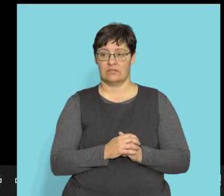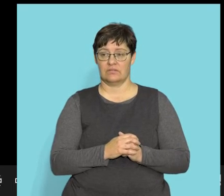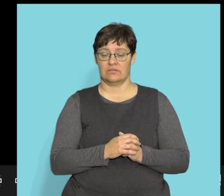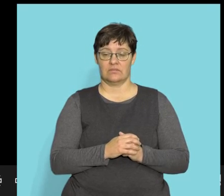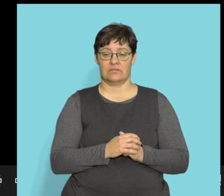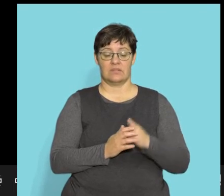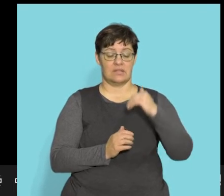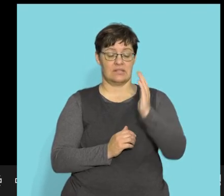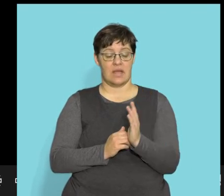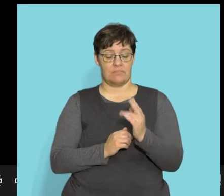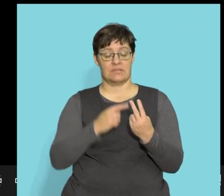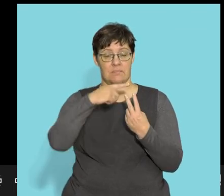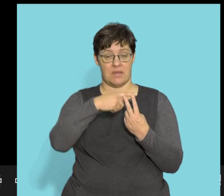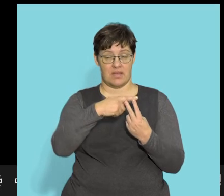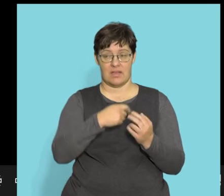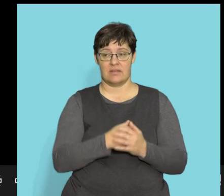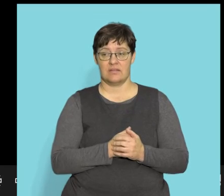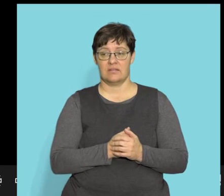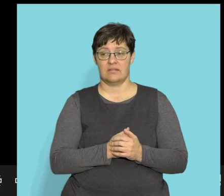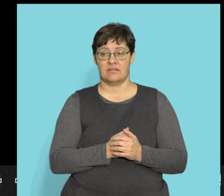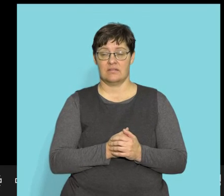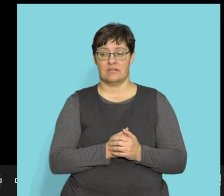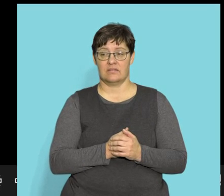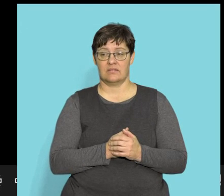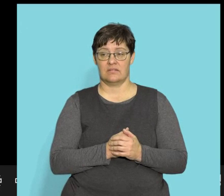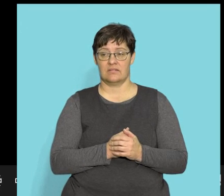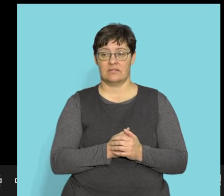So it's a third multiplied by pi